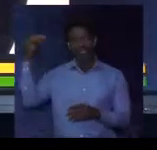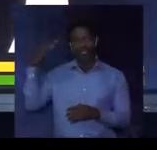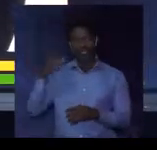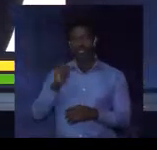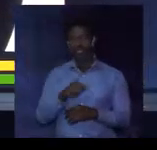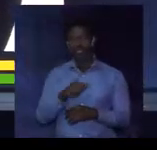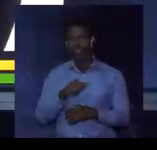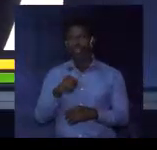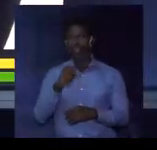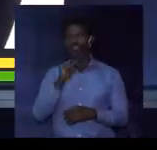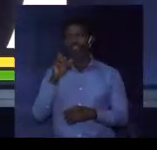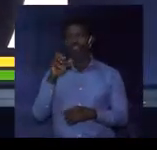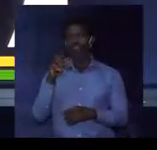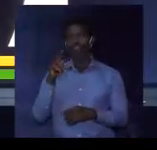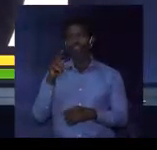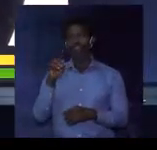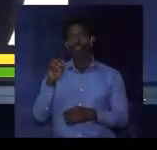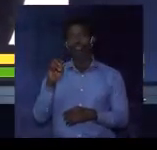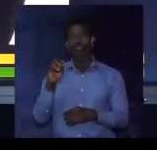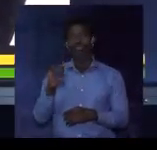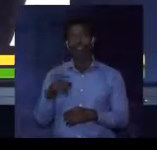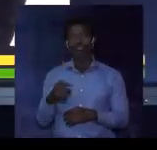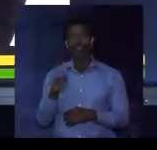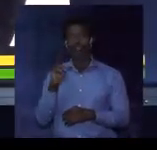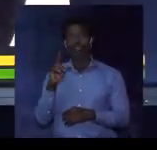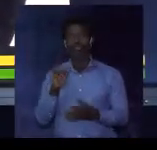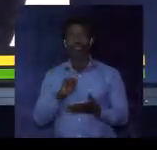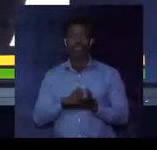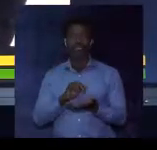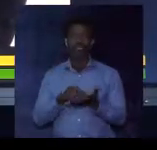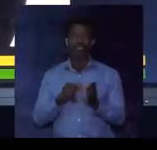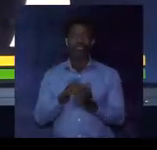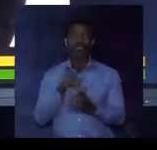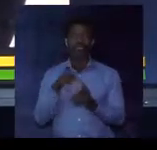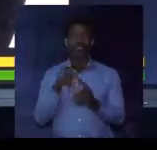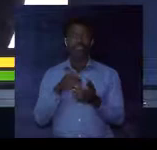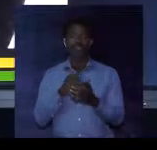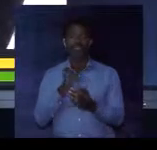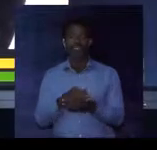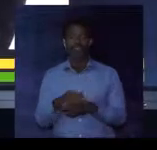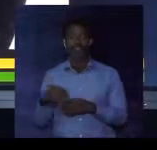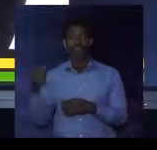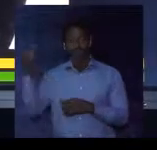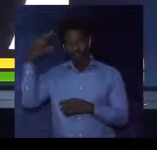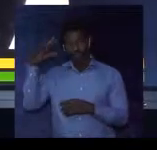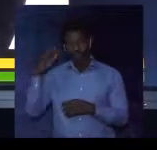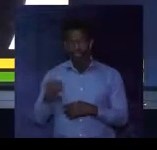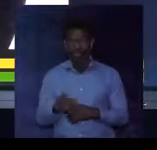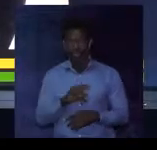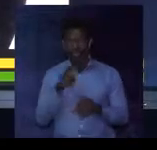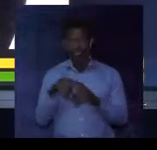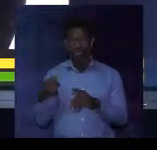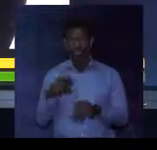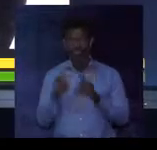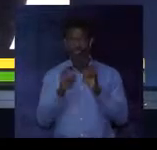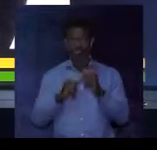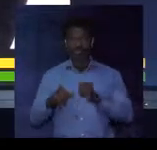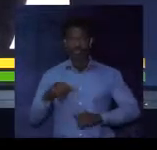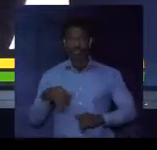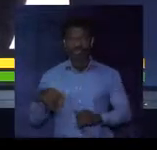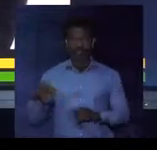play in the sun, a scorching one. Good. That means when it's sunny. So when we talk